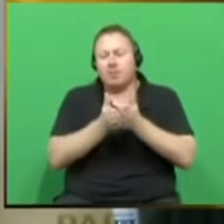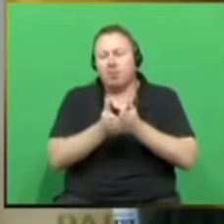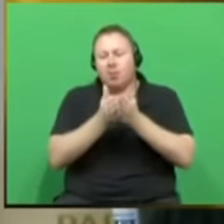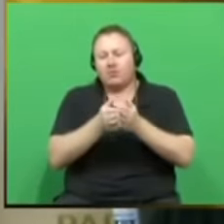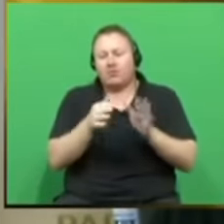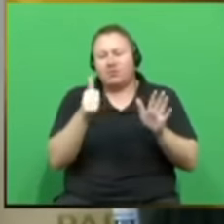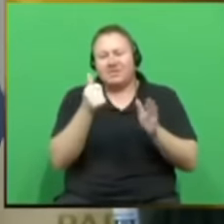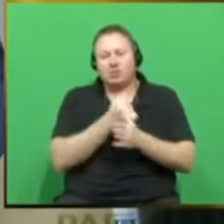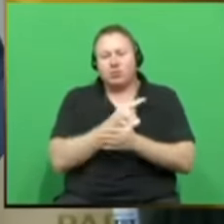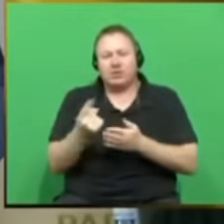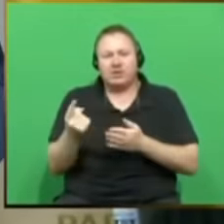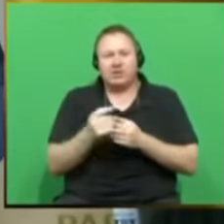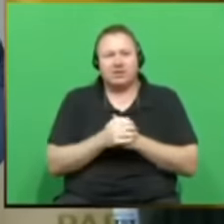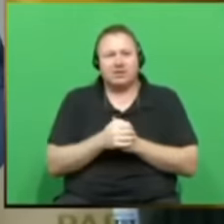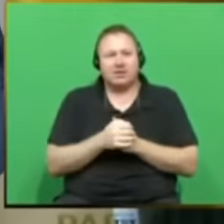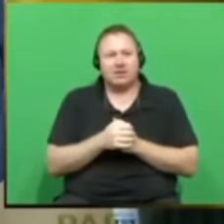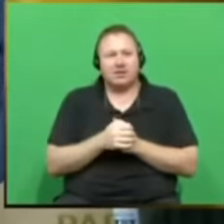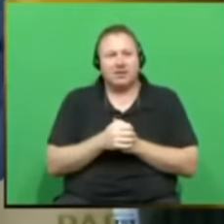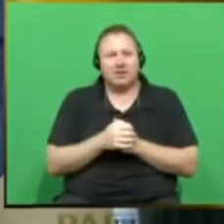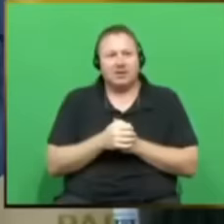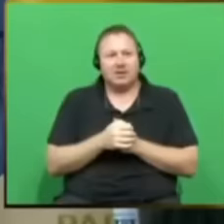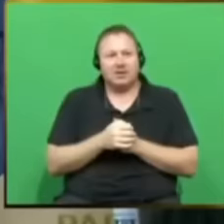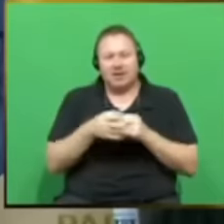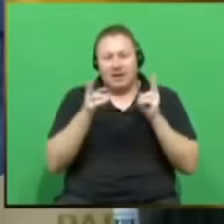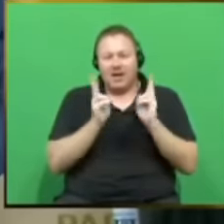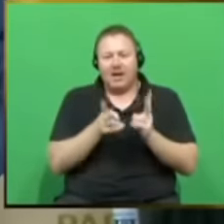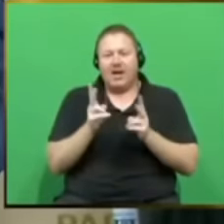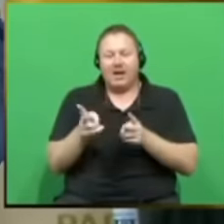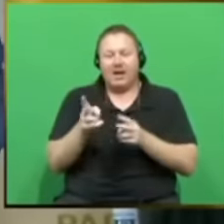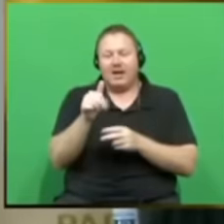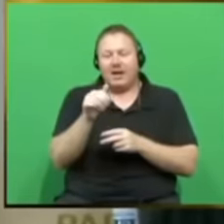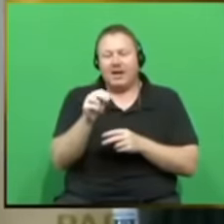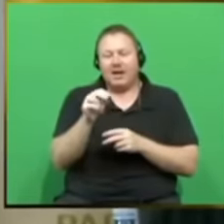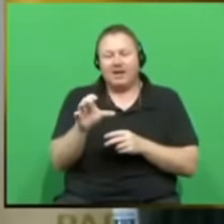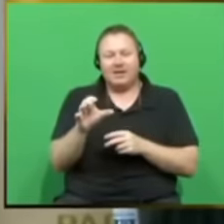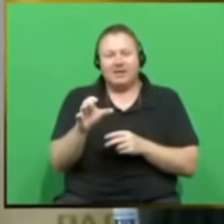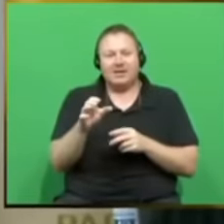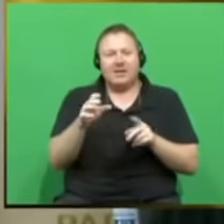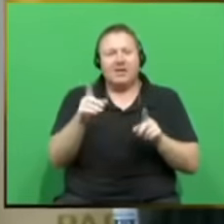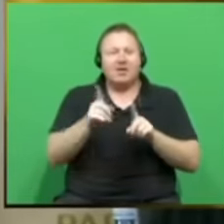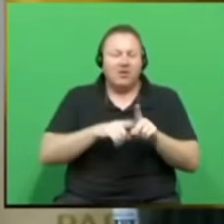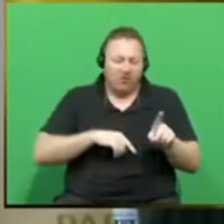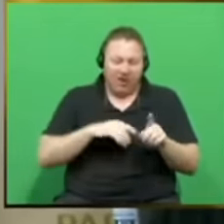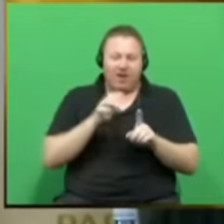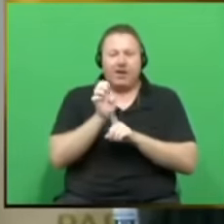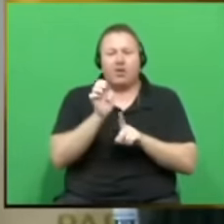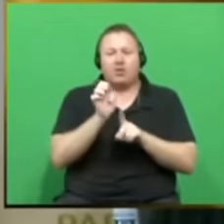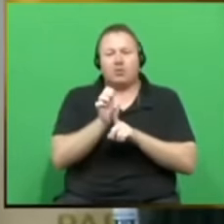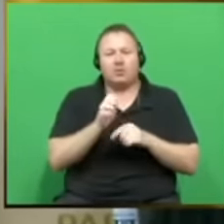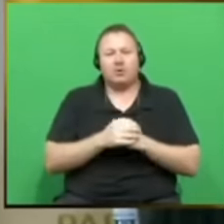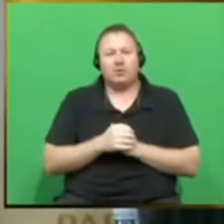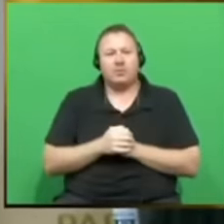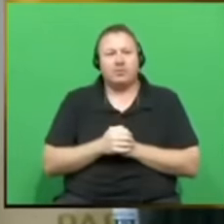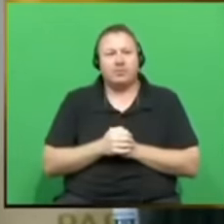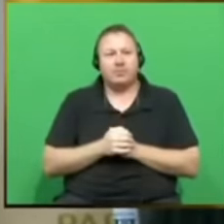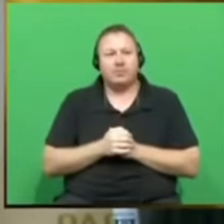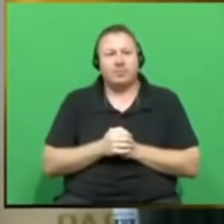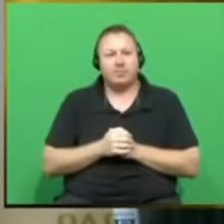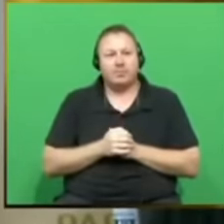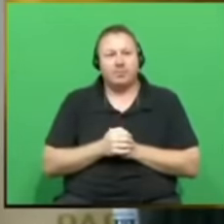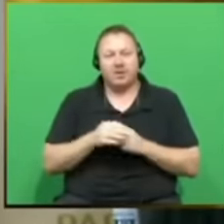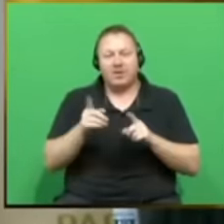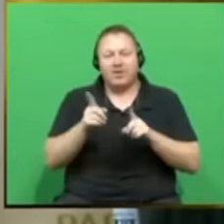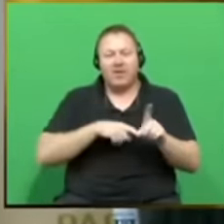6 weeks. Again, the ANC is failing those entrepreneurs, failing